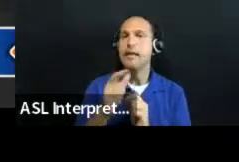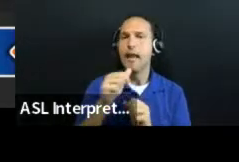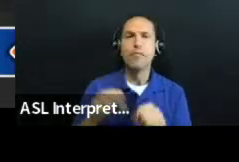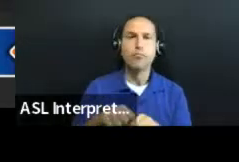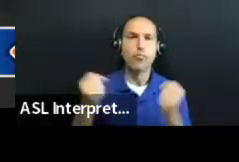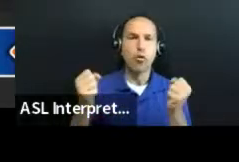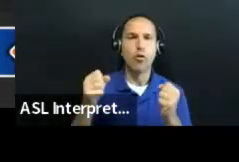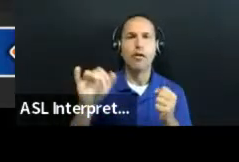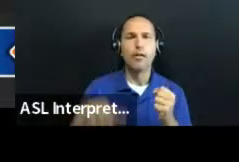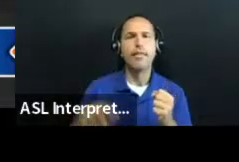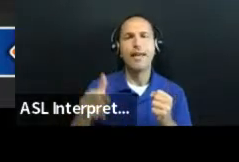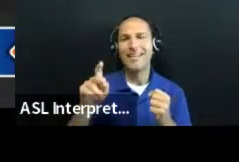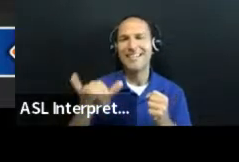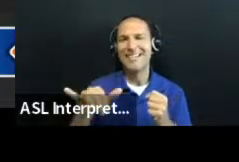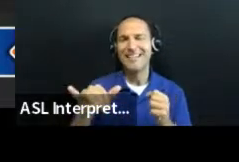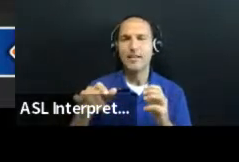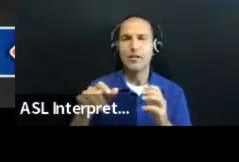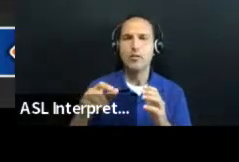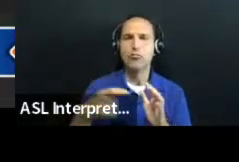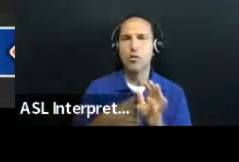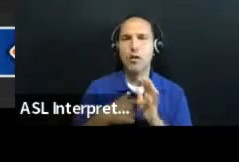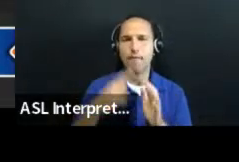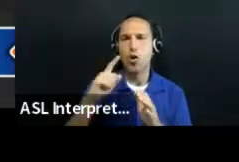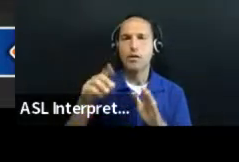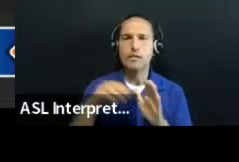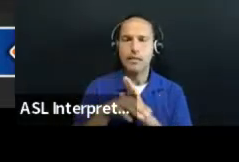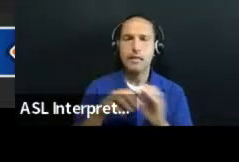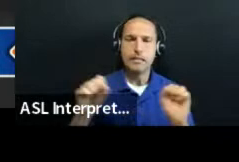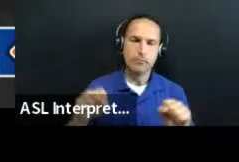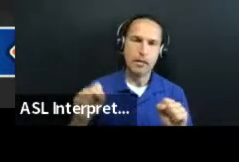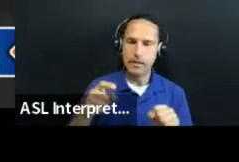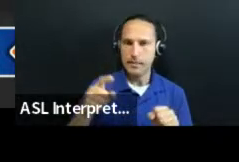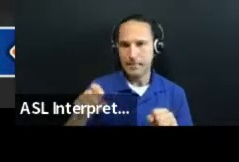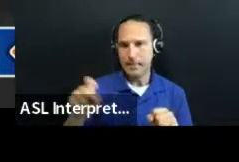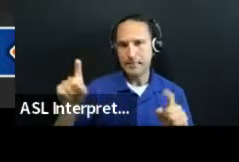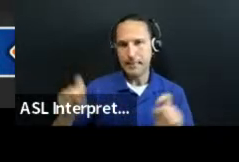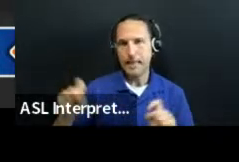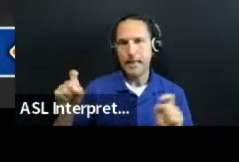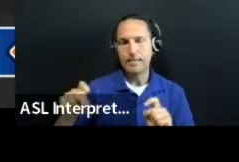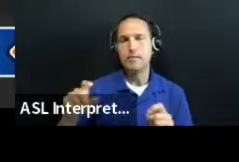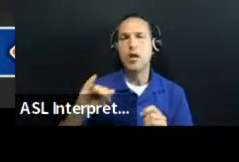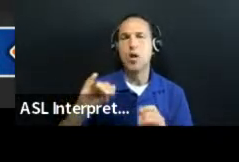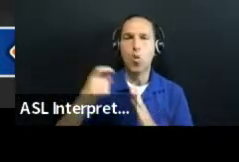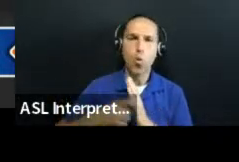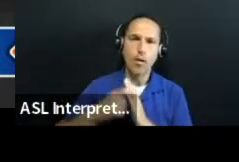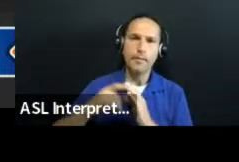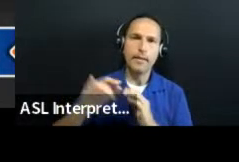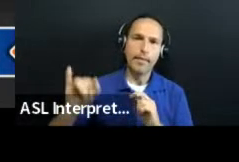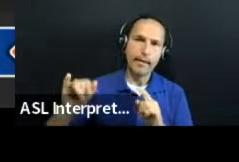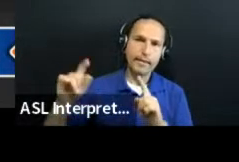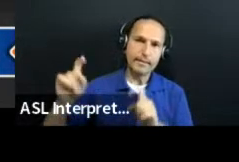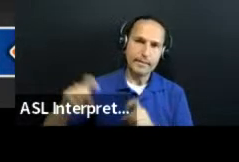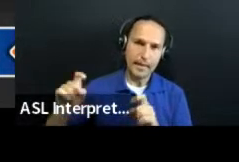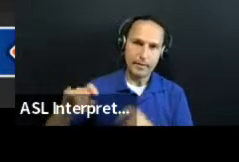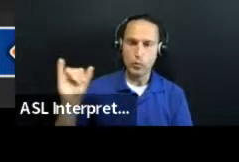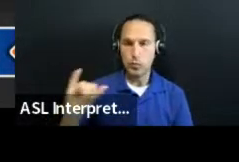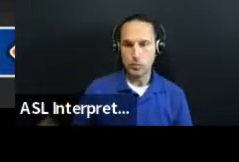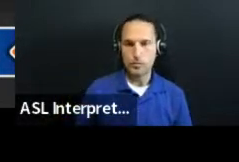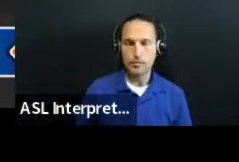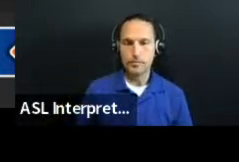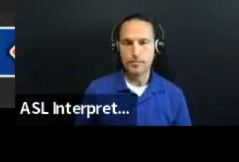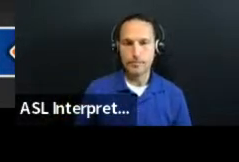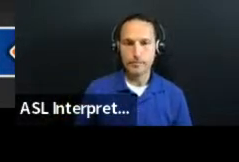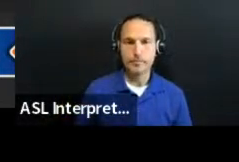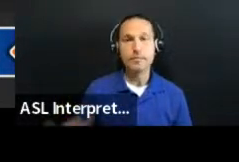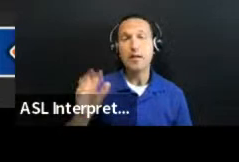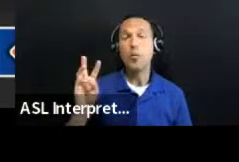some key requirement for accessibility. You've got a test, an automated test that proves it, especially as